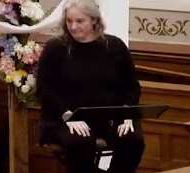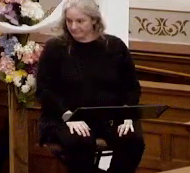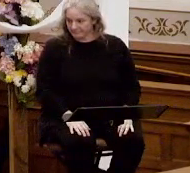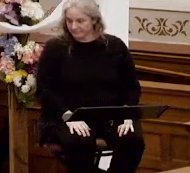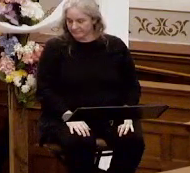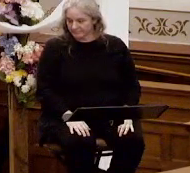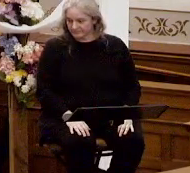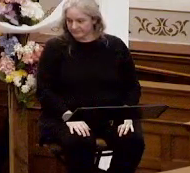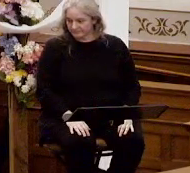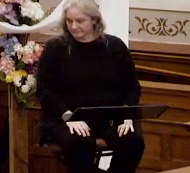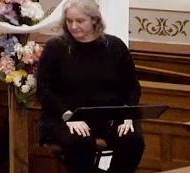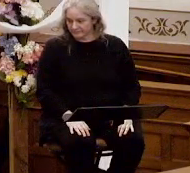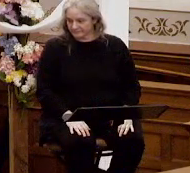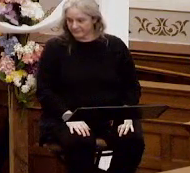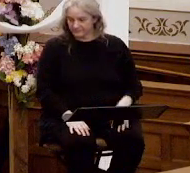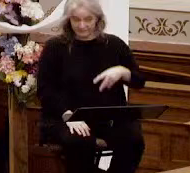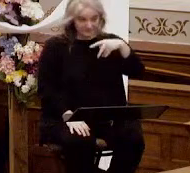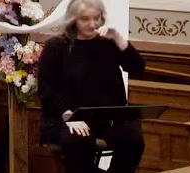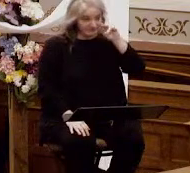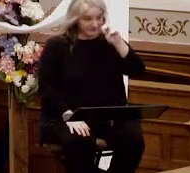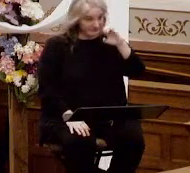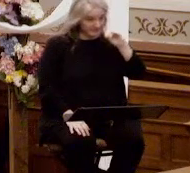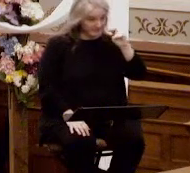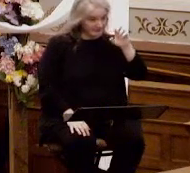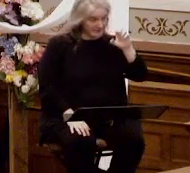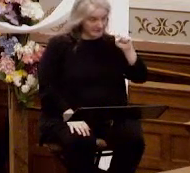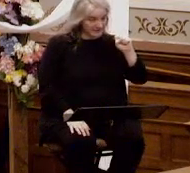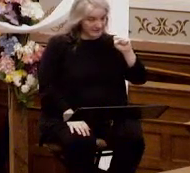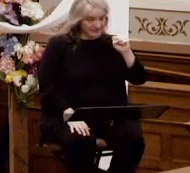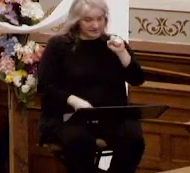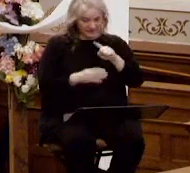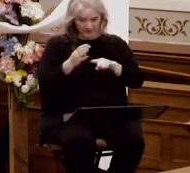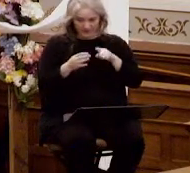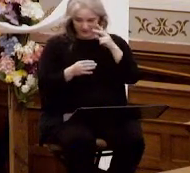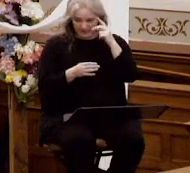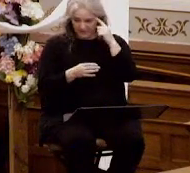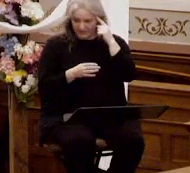cones, so that matches, right? Mm-hmm. What do you think about that?